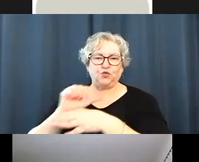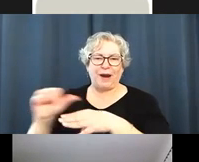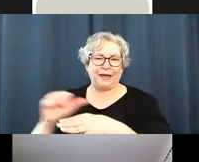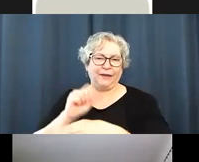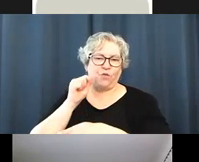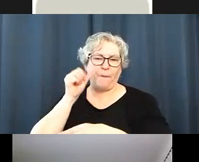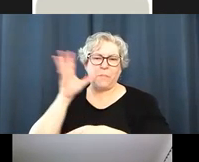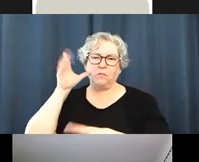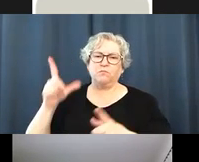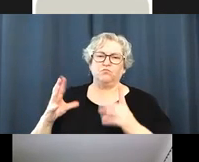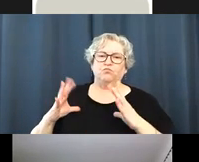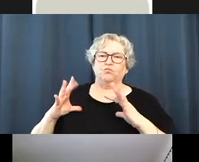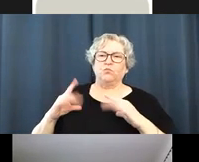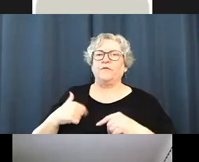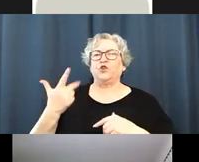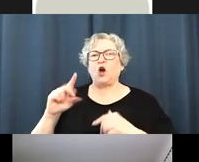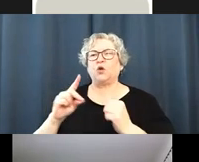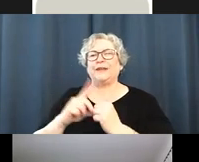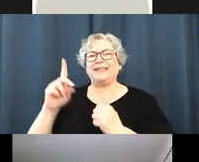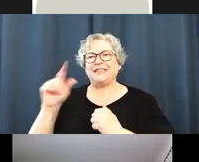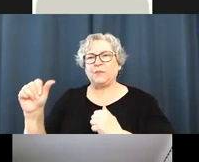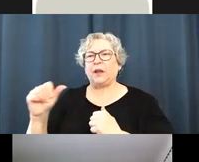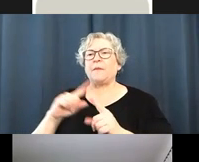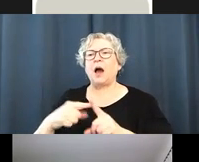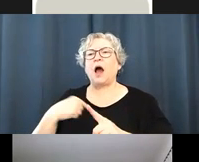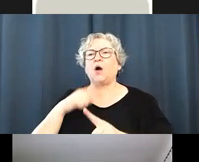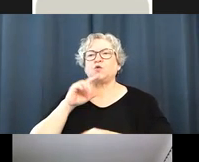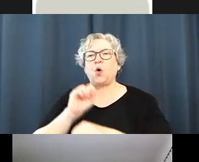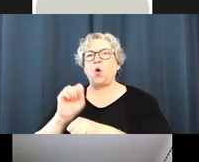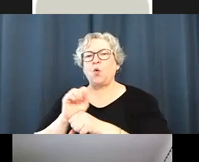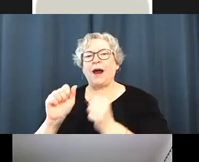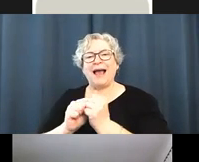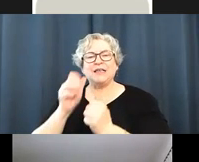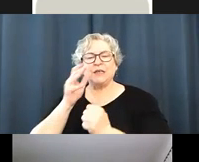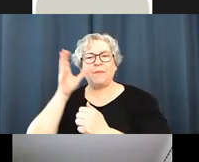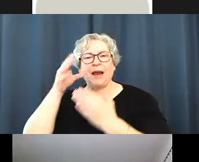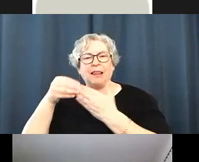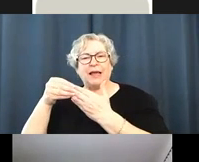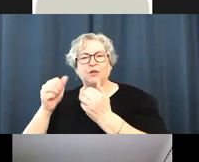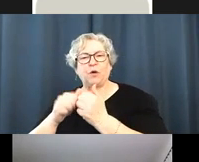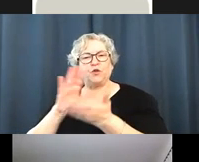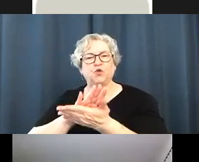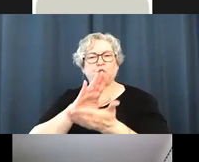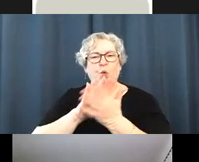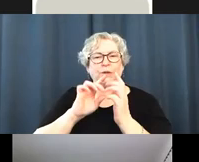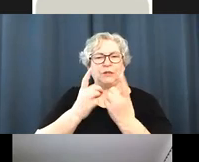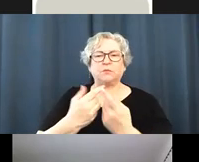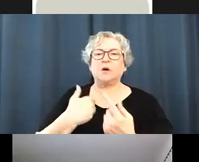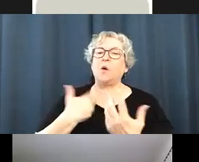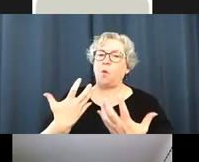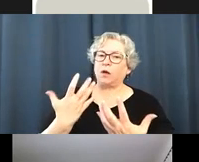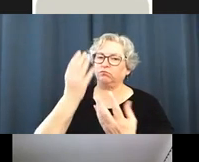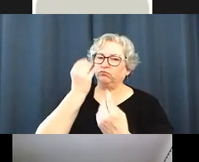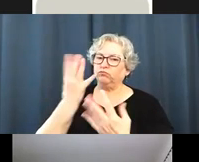It was great. I have a child with a disability, but I also work as a parent liaison with our school district. I definitely want to share